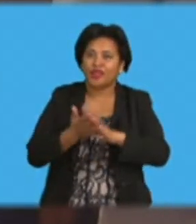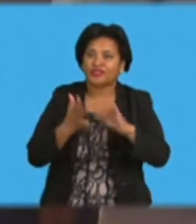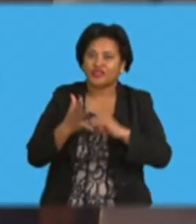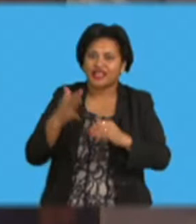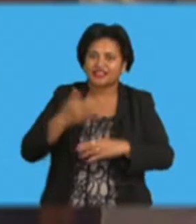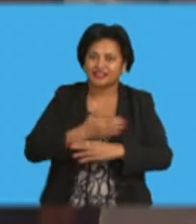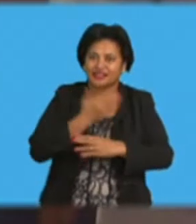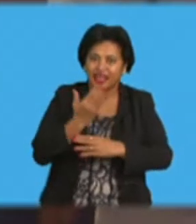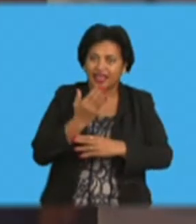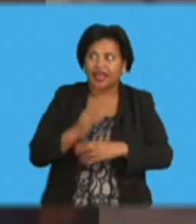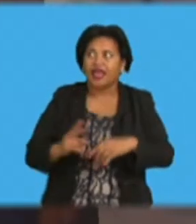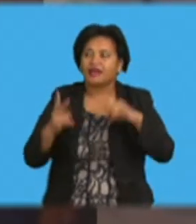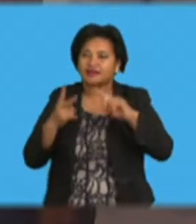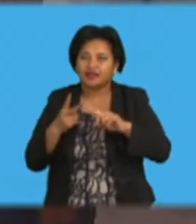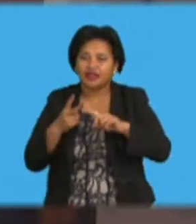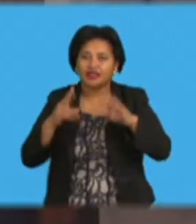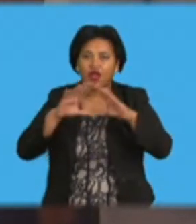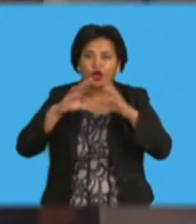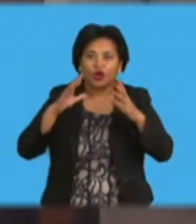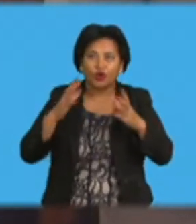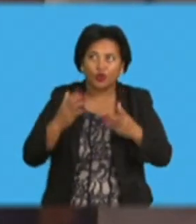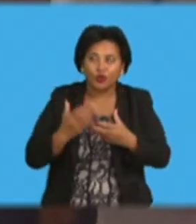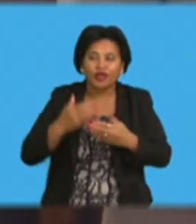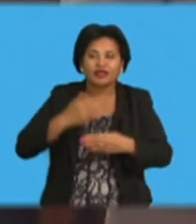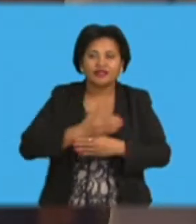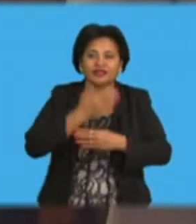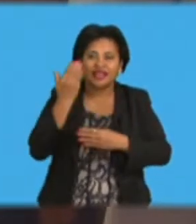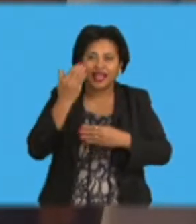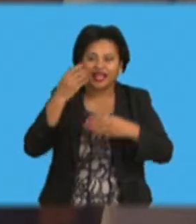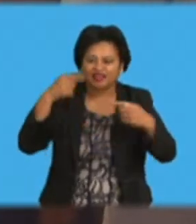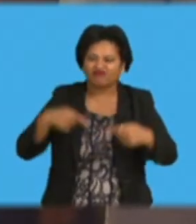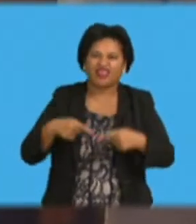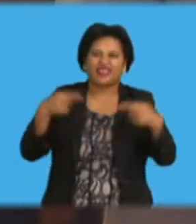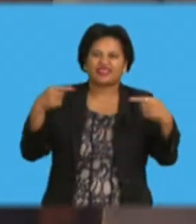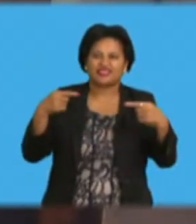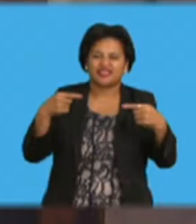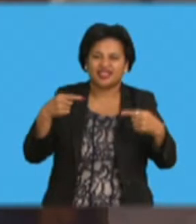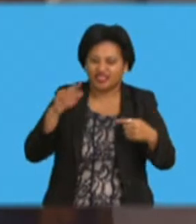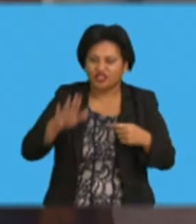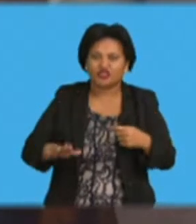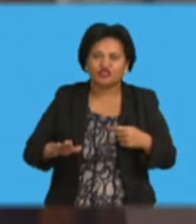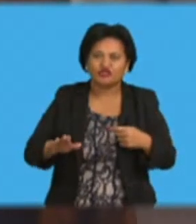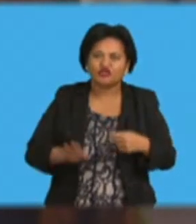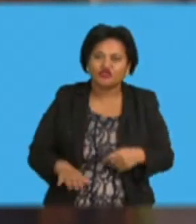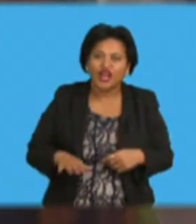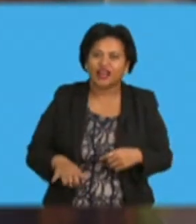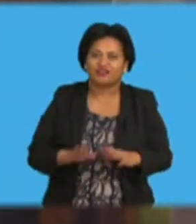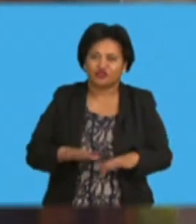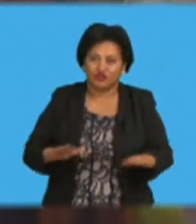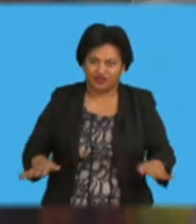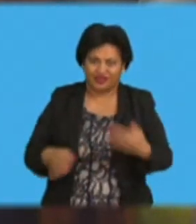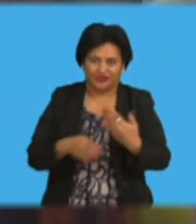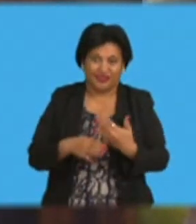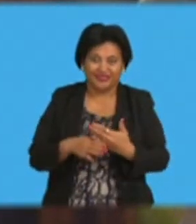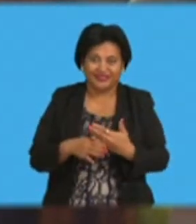Child Labour. And these things are coming together on the 26th of April. So these issues will be talked about and discussed. And through